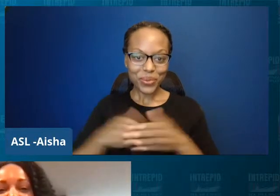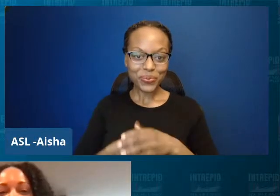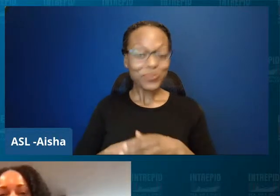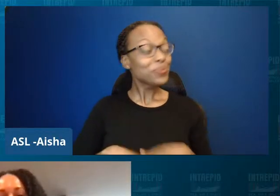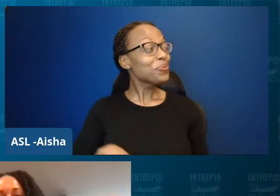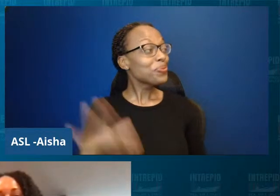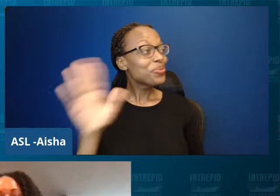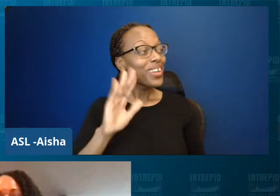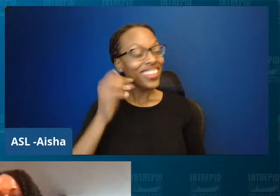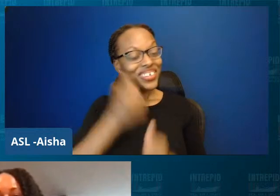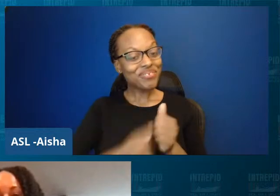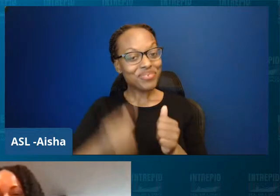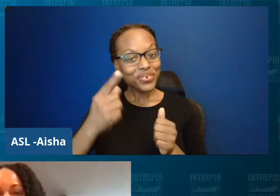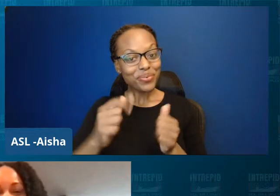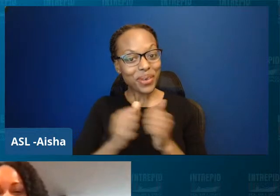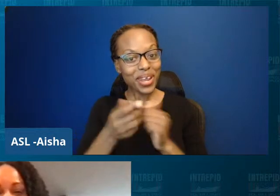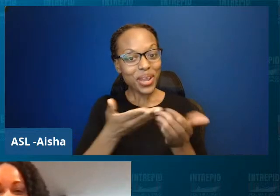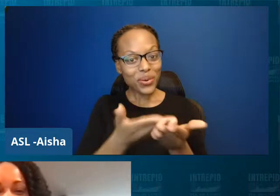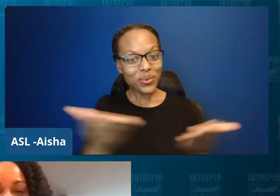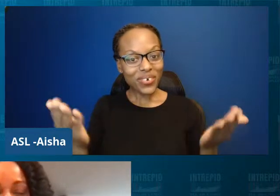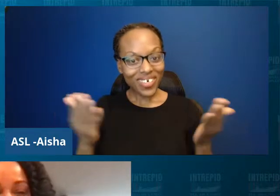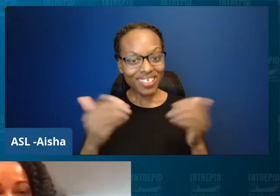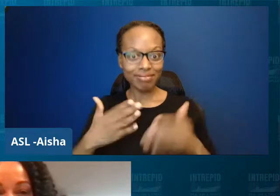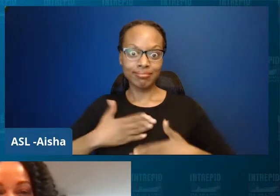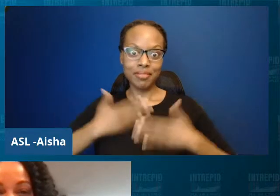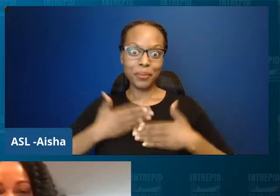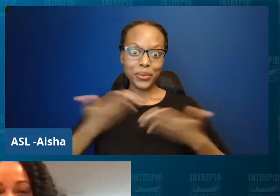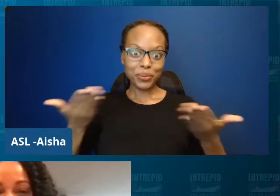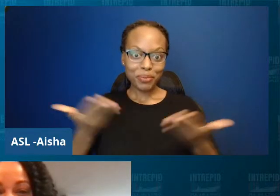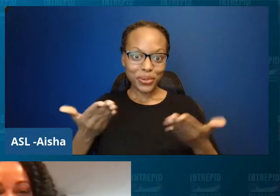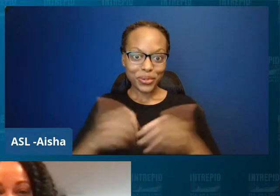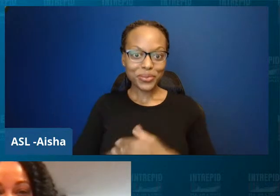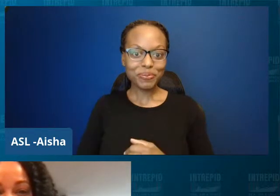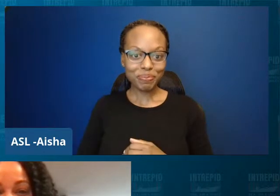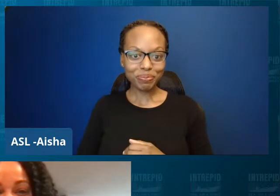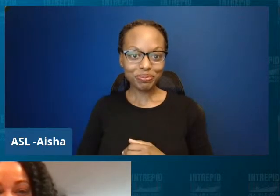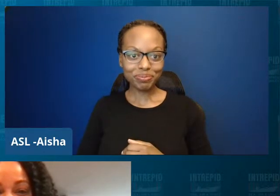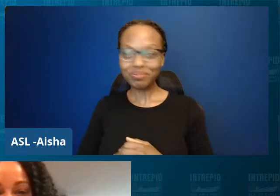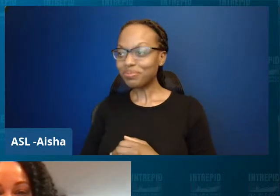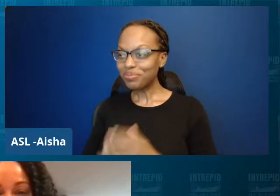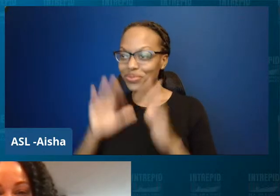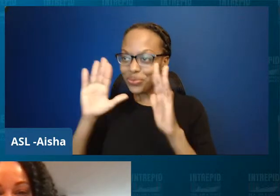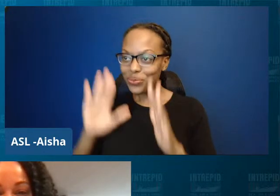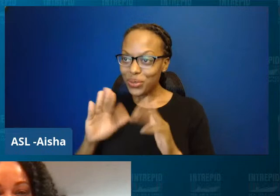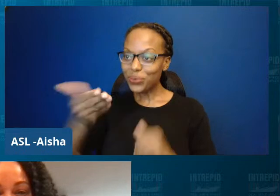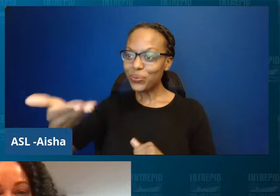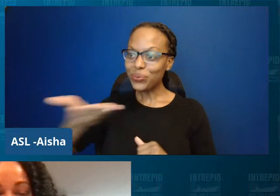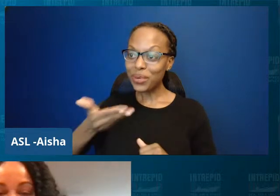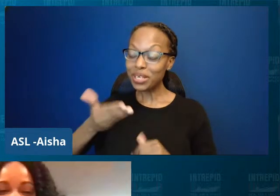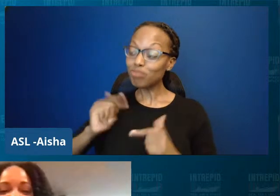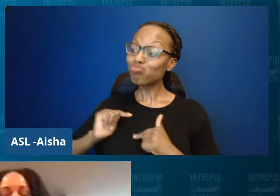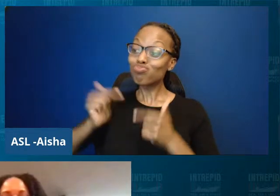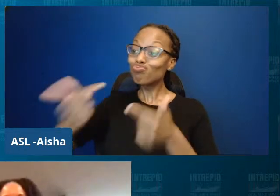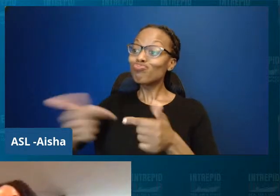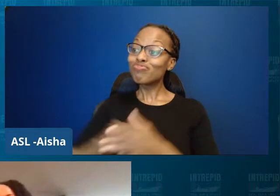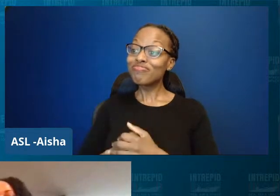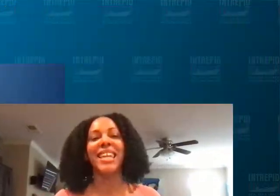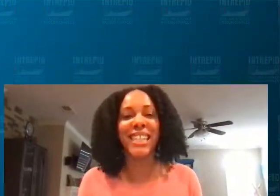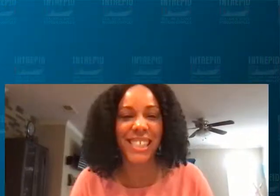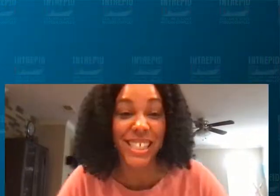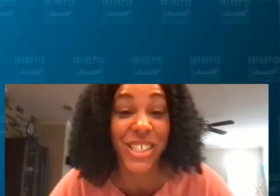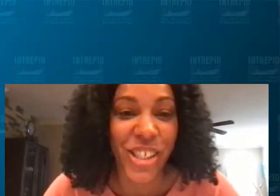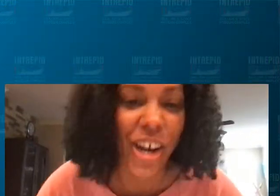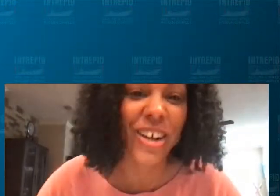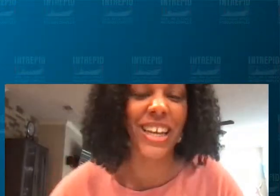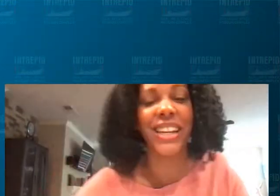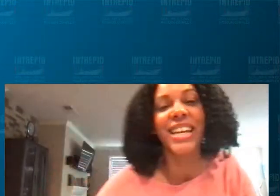Hello, everyone. How are you guys doing? So happy to be here. Wonderful. Welcome, and the floor is yours. Okay,